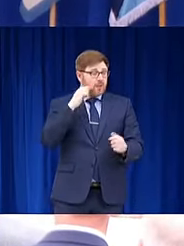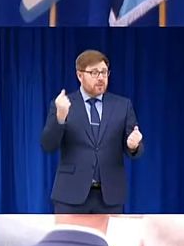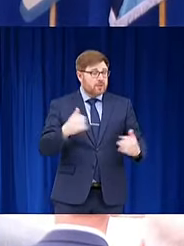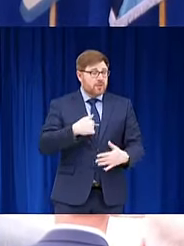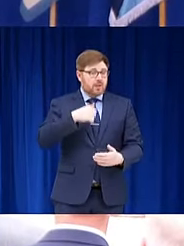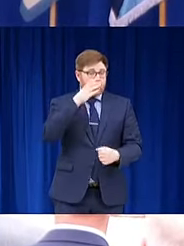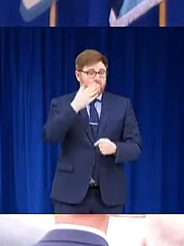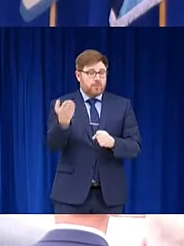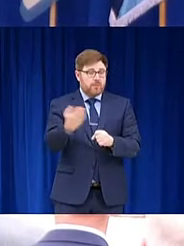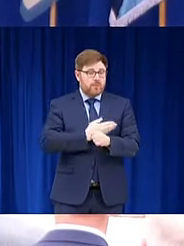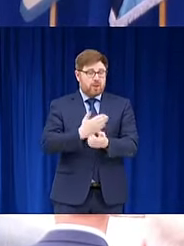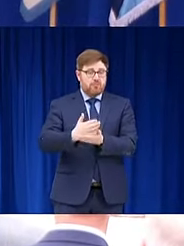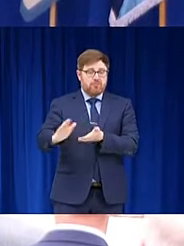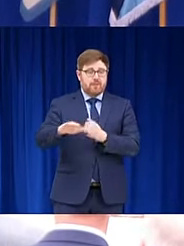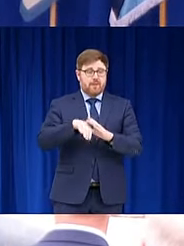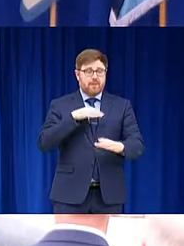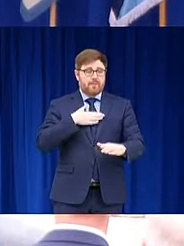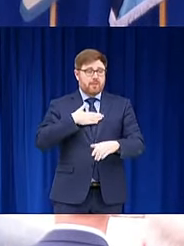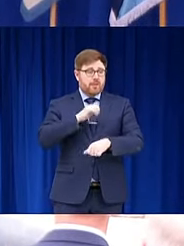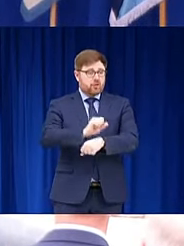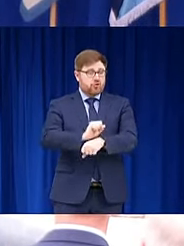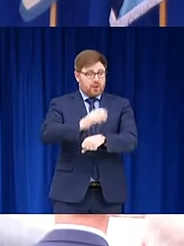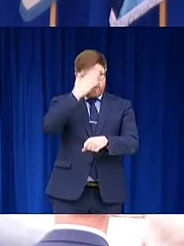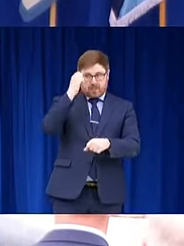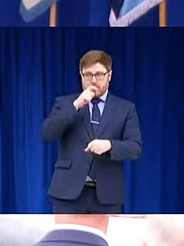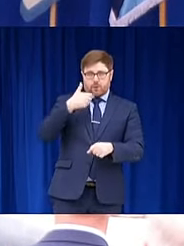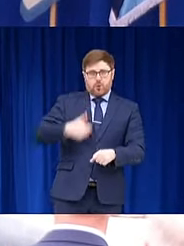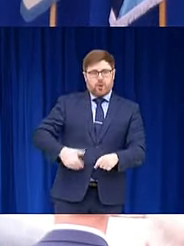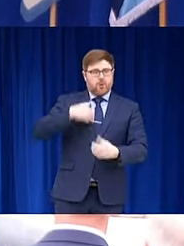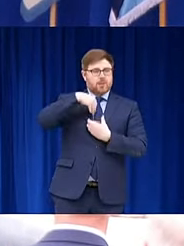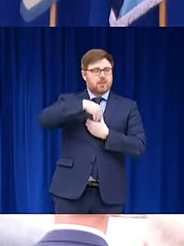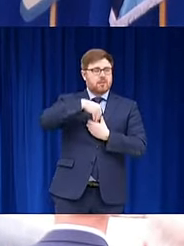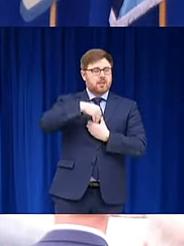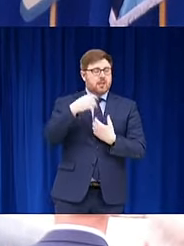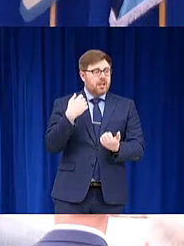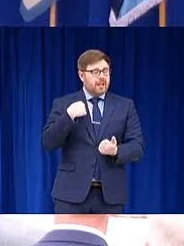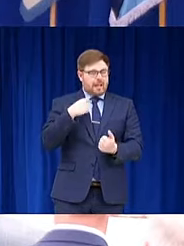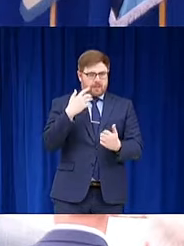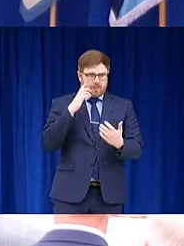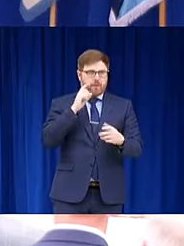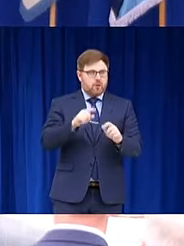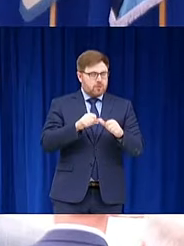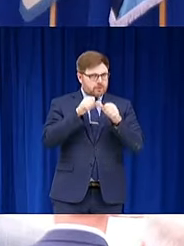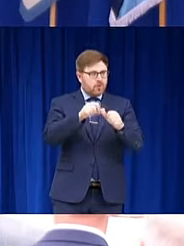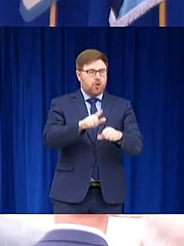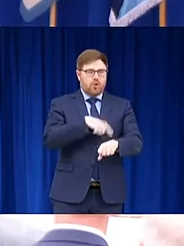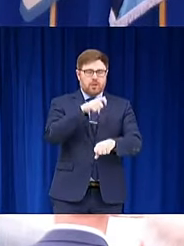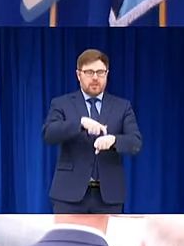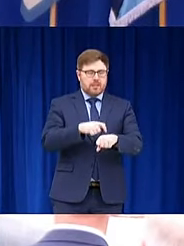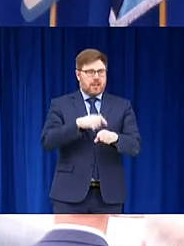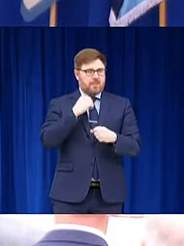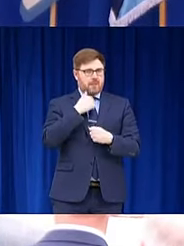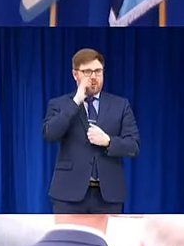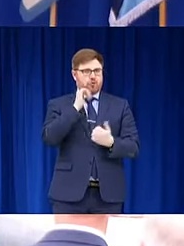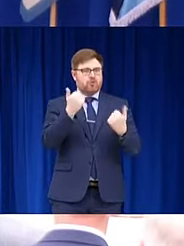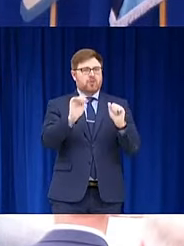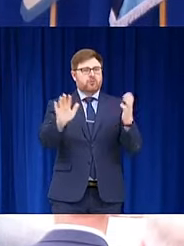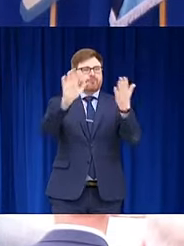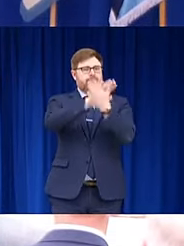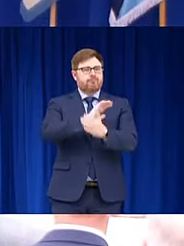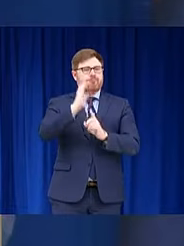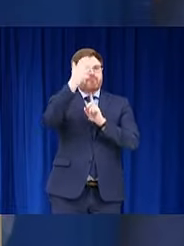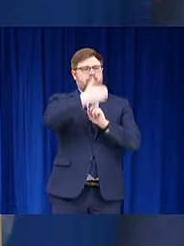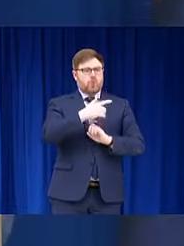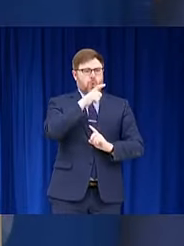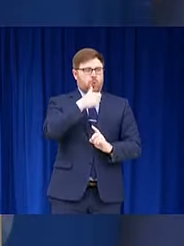am. And for a long time, I hid myself behind a mask that was crafted and thrust upon me by society.